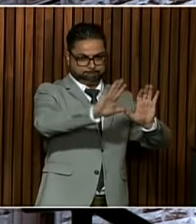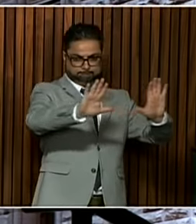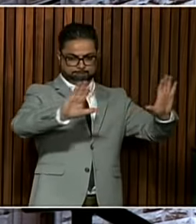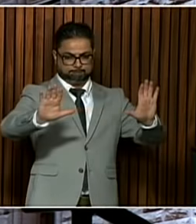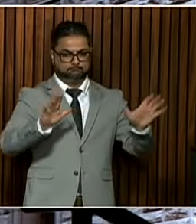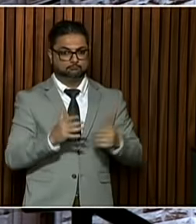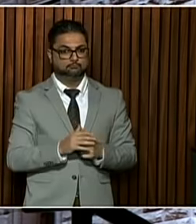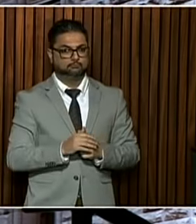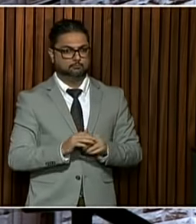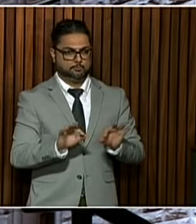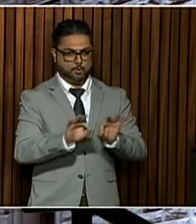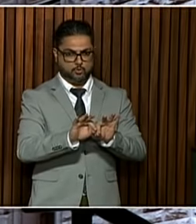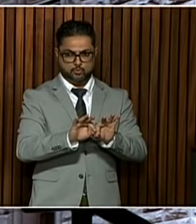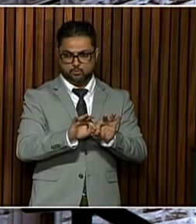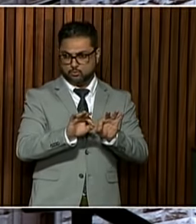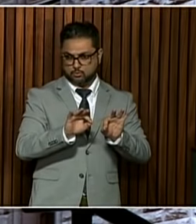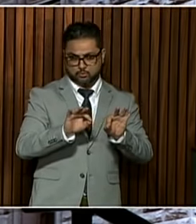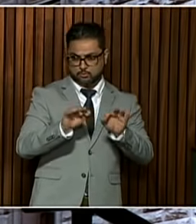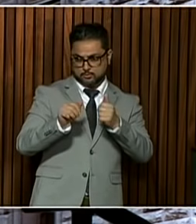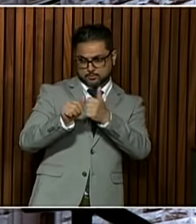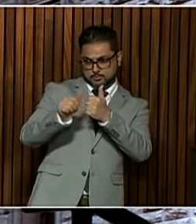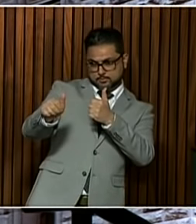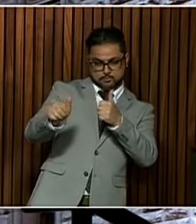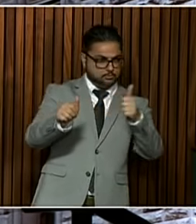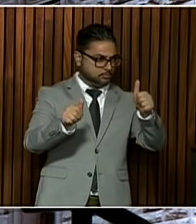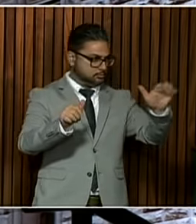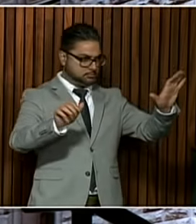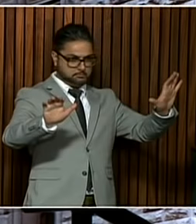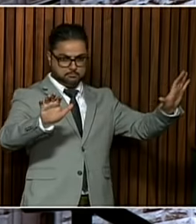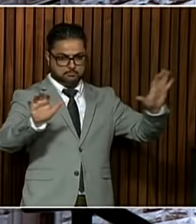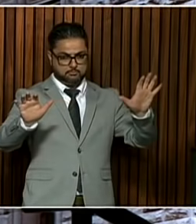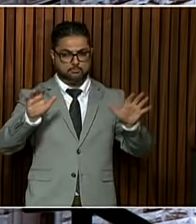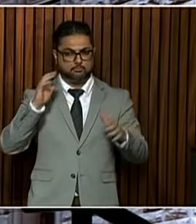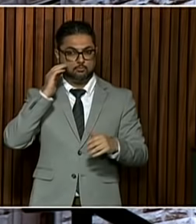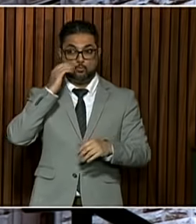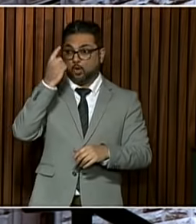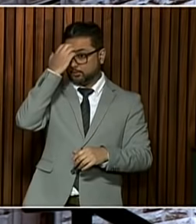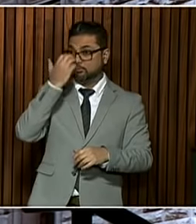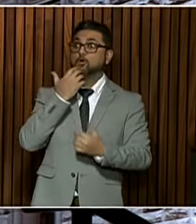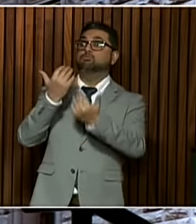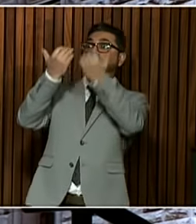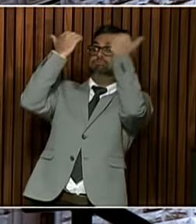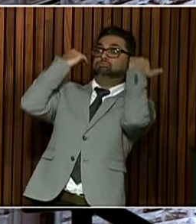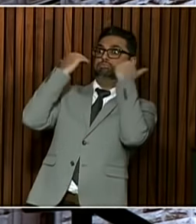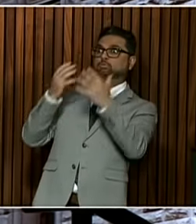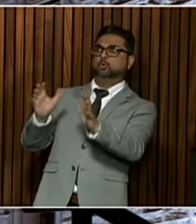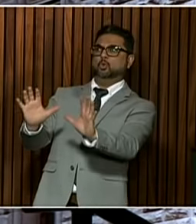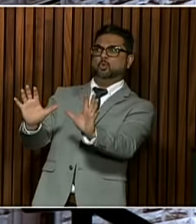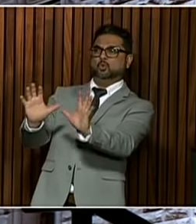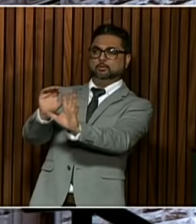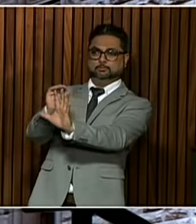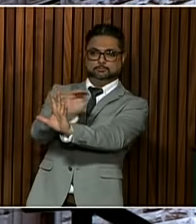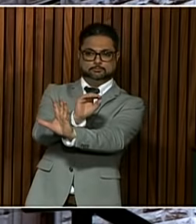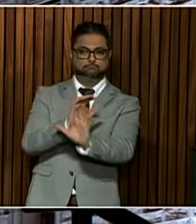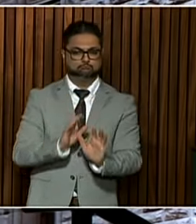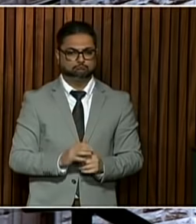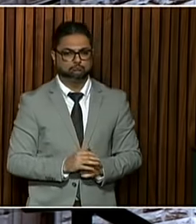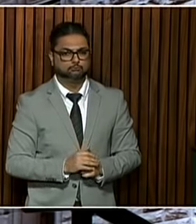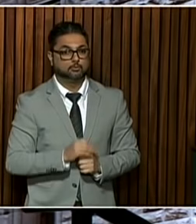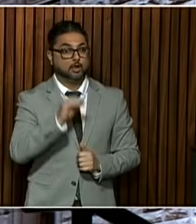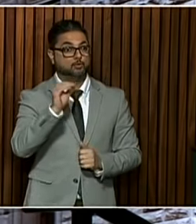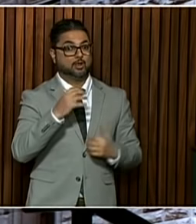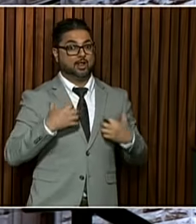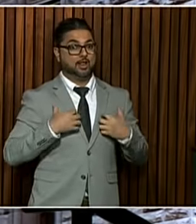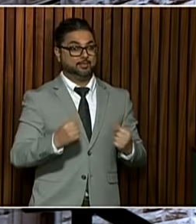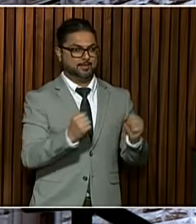moving, first of all, within the facilities within a region with our regional Ontario health planning, and then those coordinate up to our command table